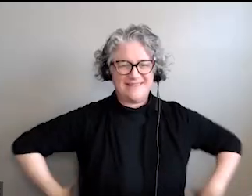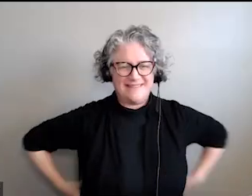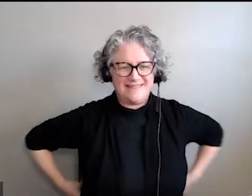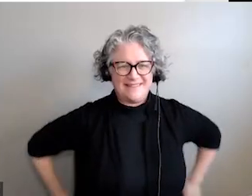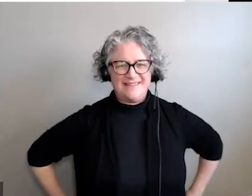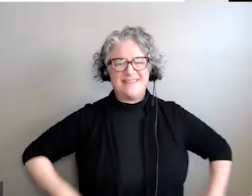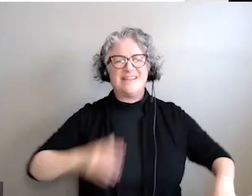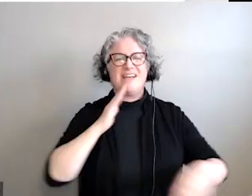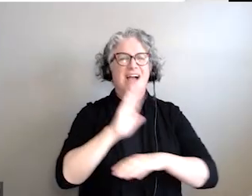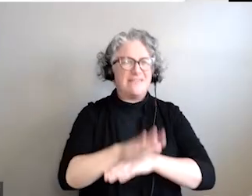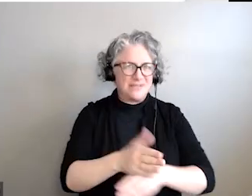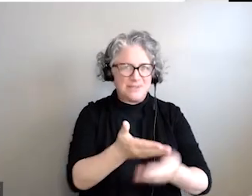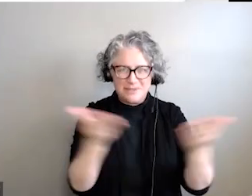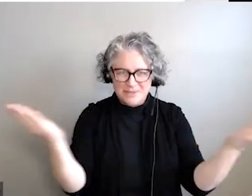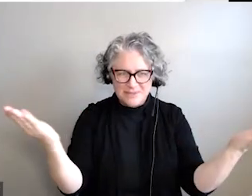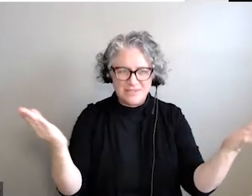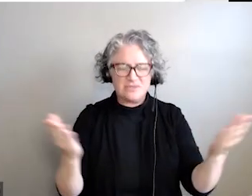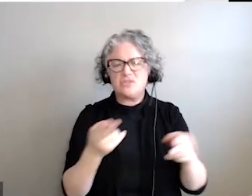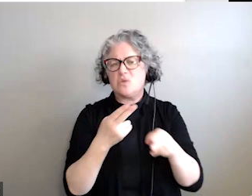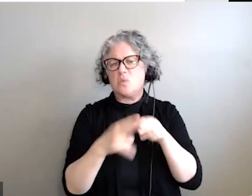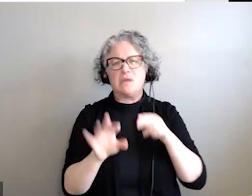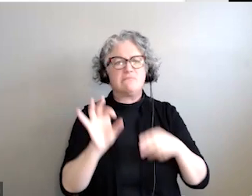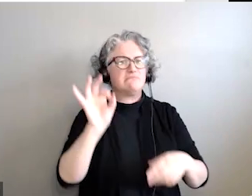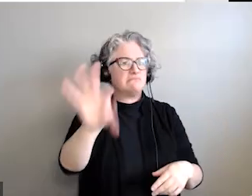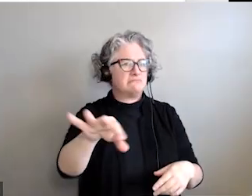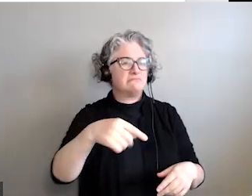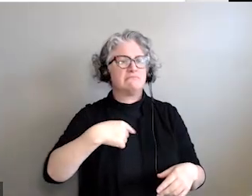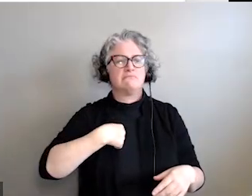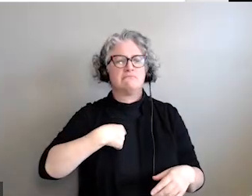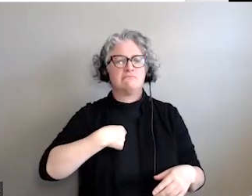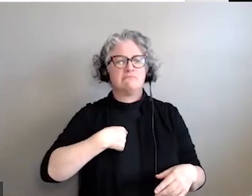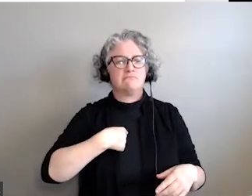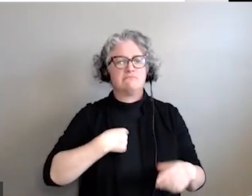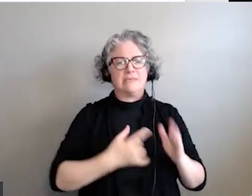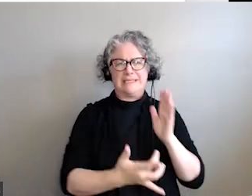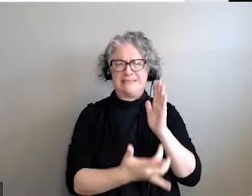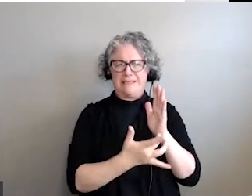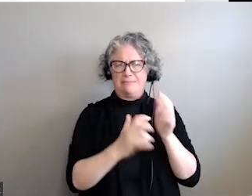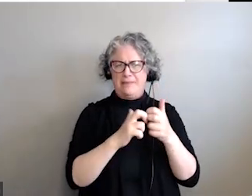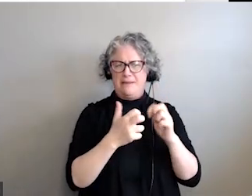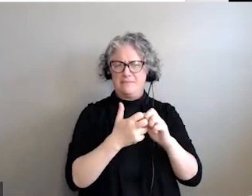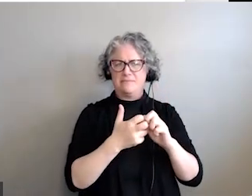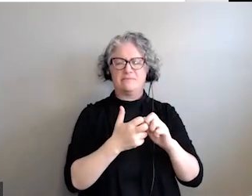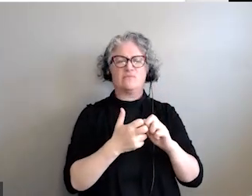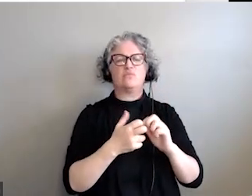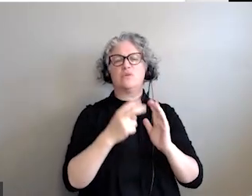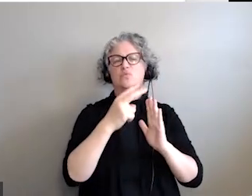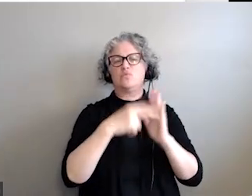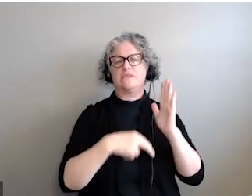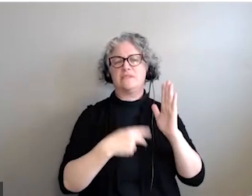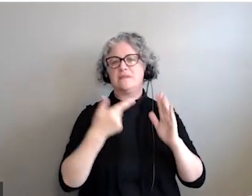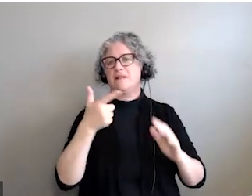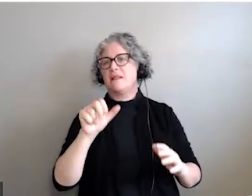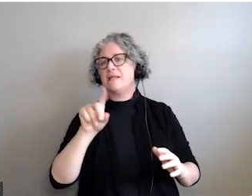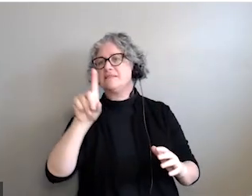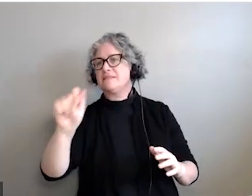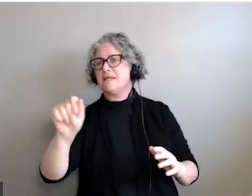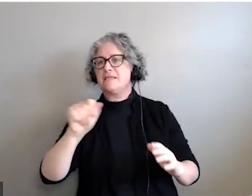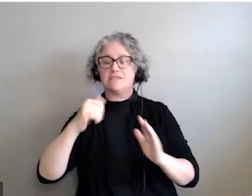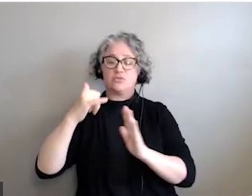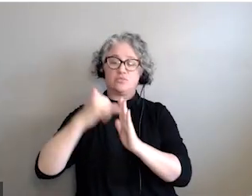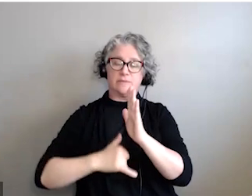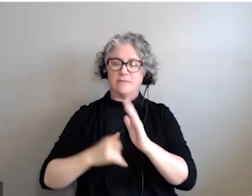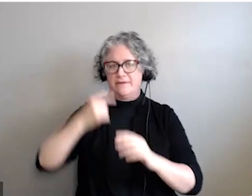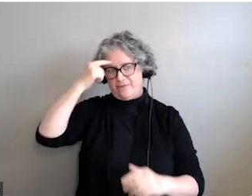Good afternoon, everyone. Just a quick note that I will be, due to tech issues, reading out Glenda's script on her